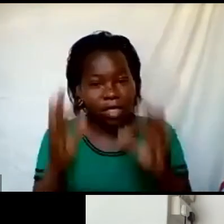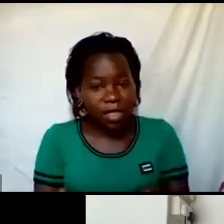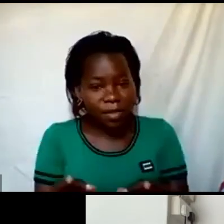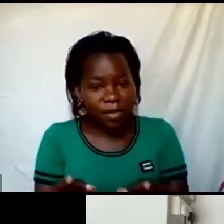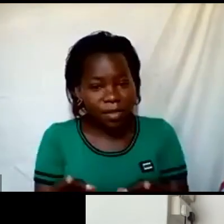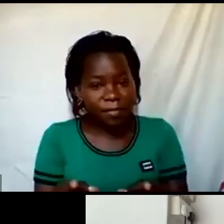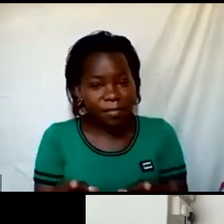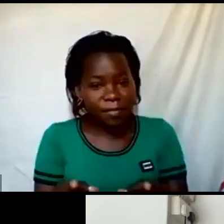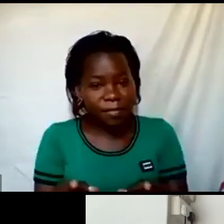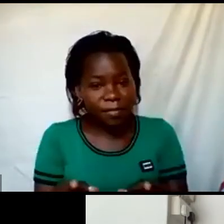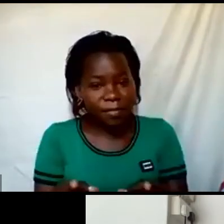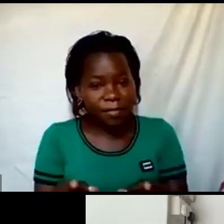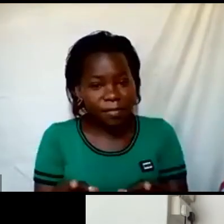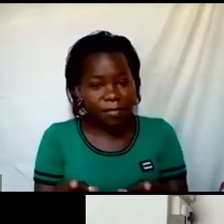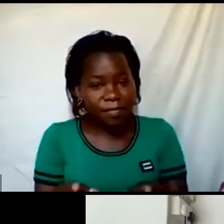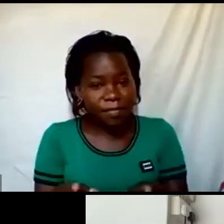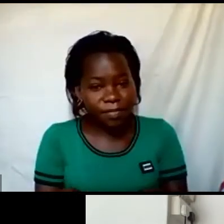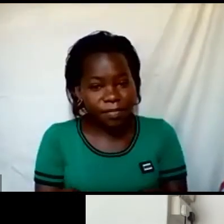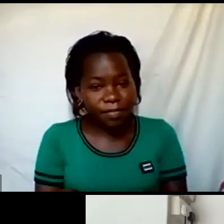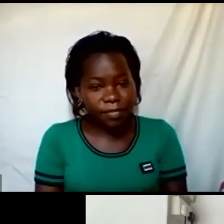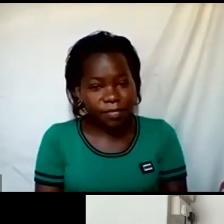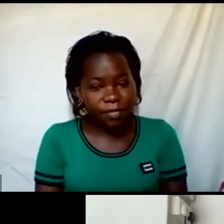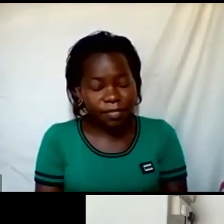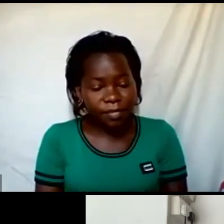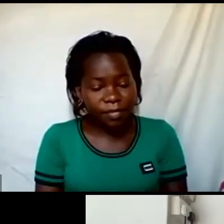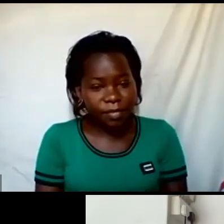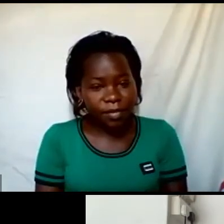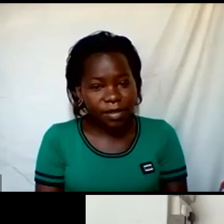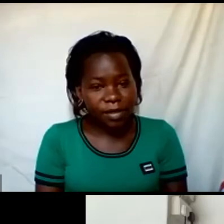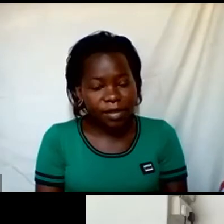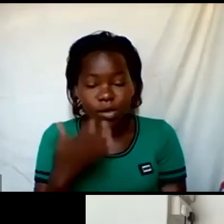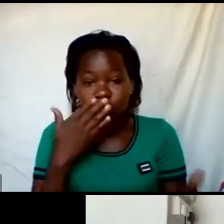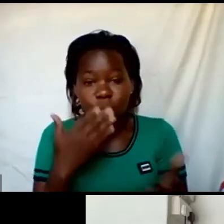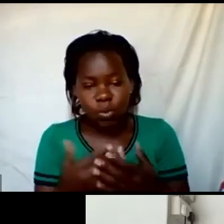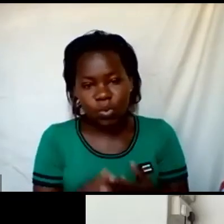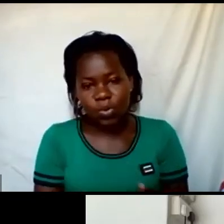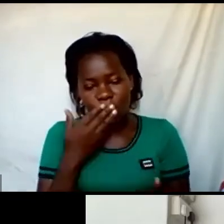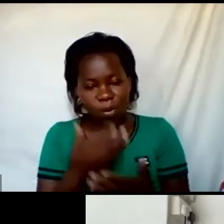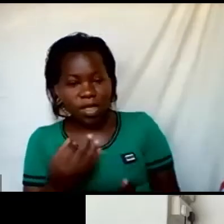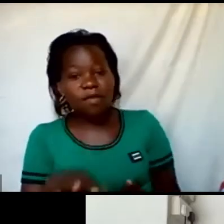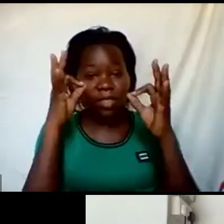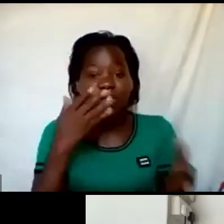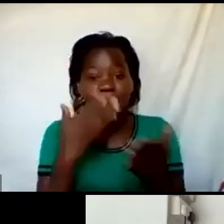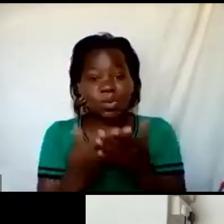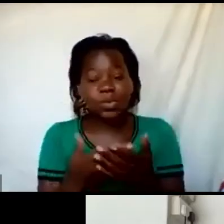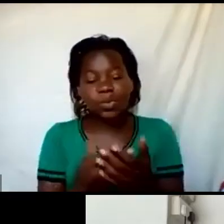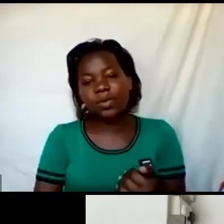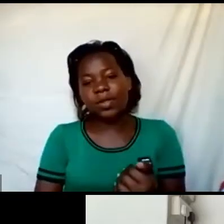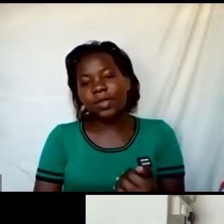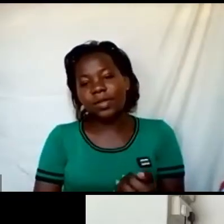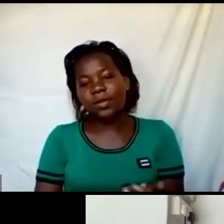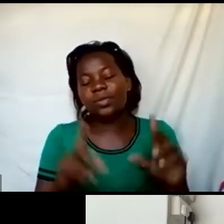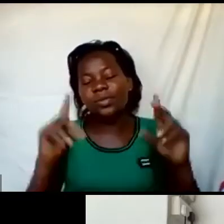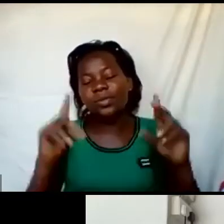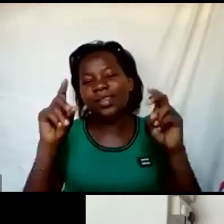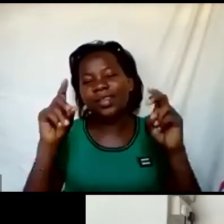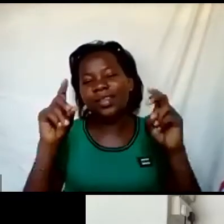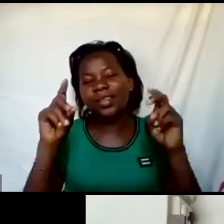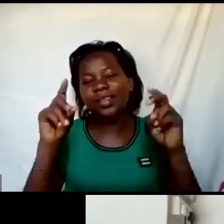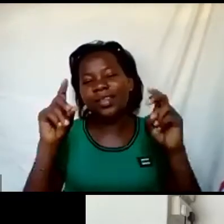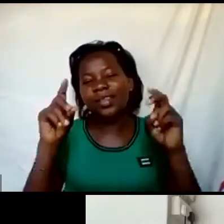promise that you promise, that you put out there for the customers. We usually call that a unique selling proposition. What is that one thing